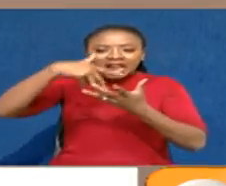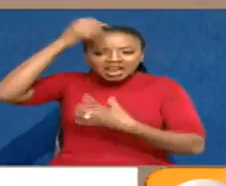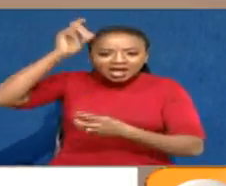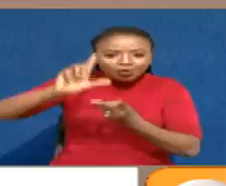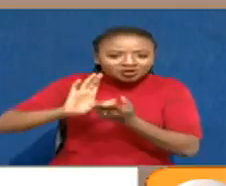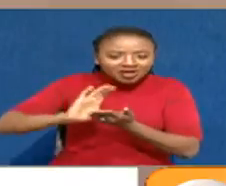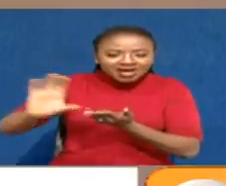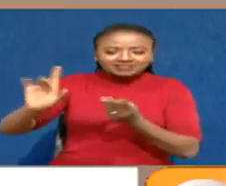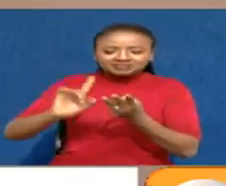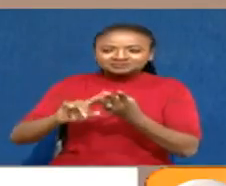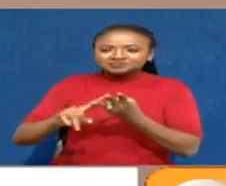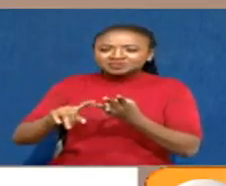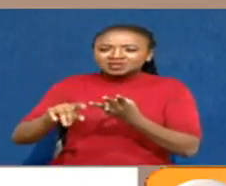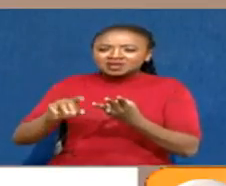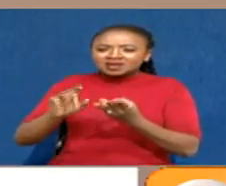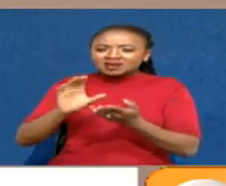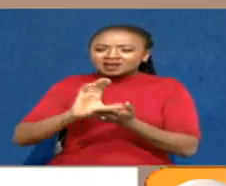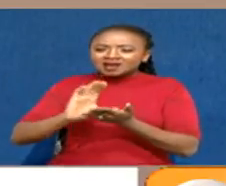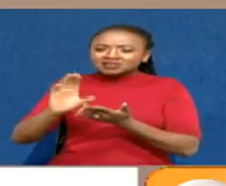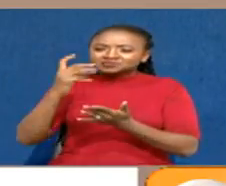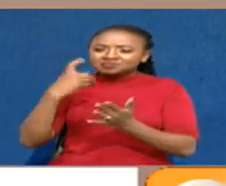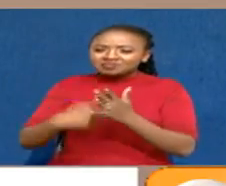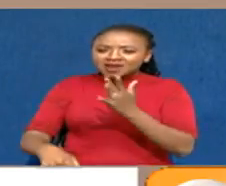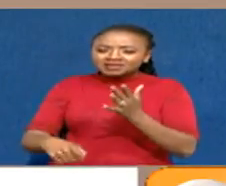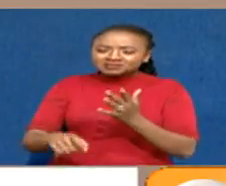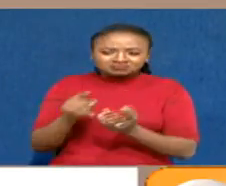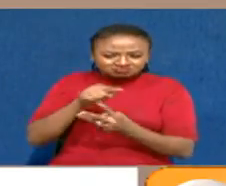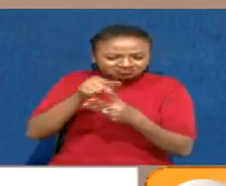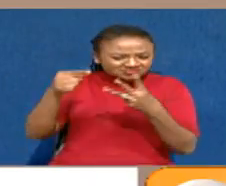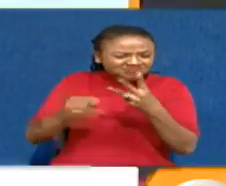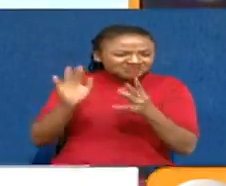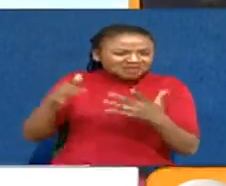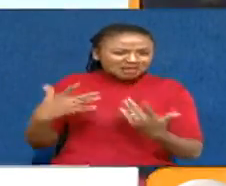same loan. How does that work?